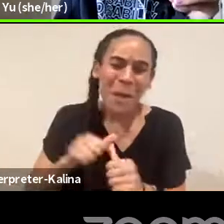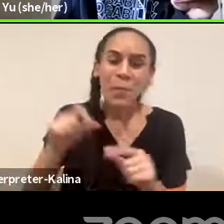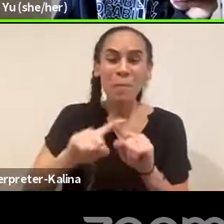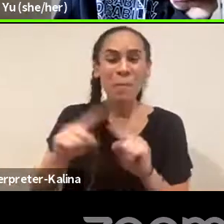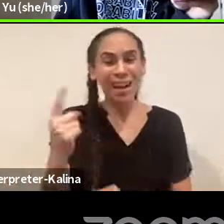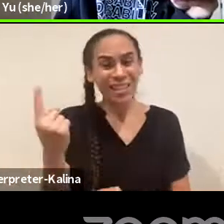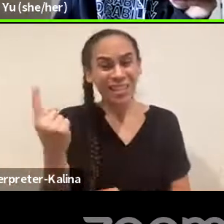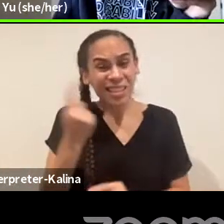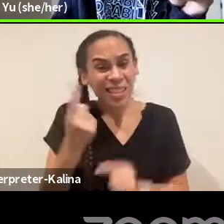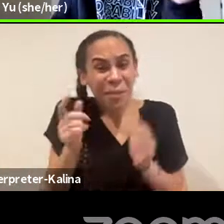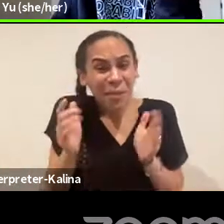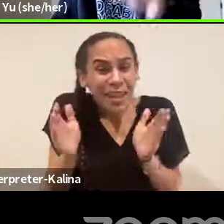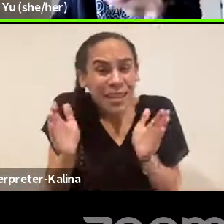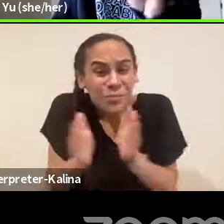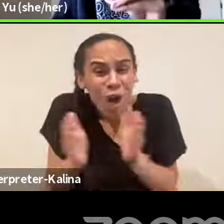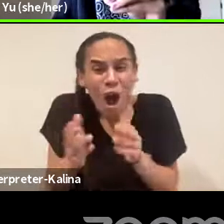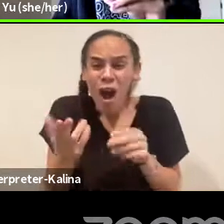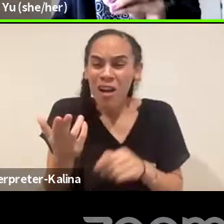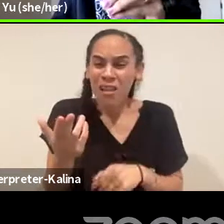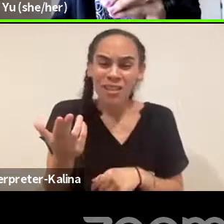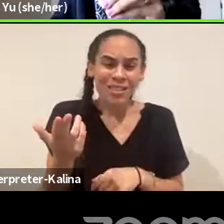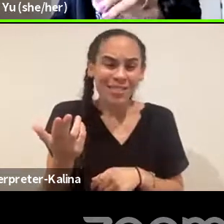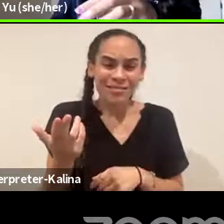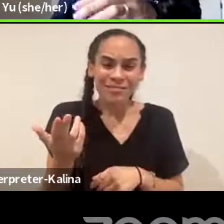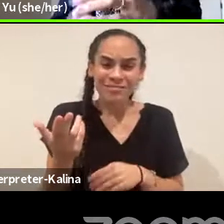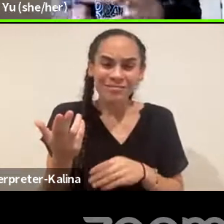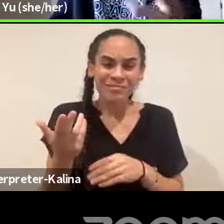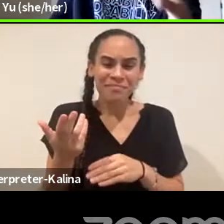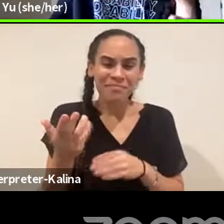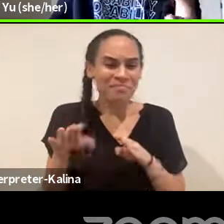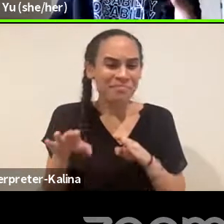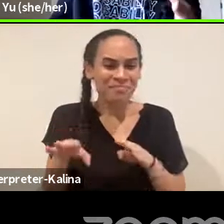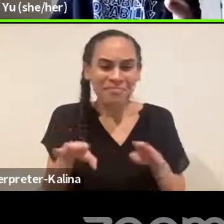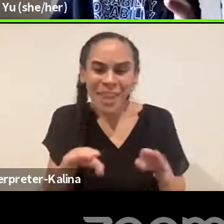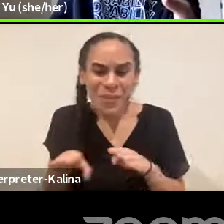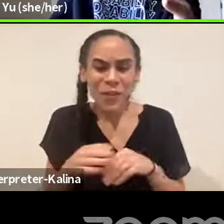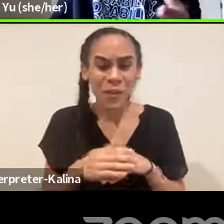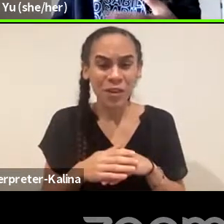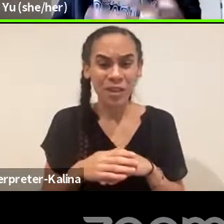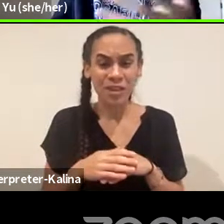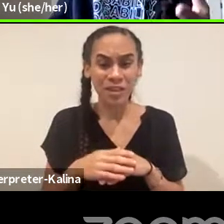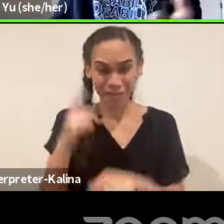small like that for him, cutting meat